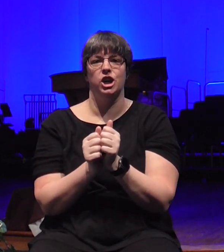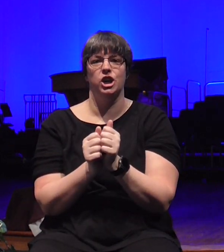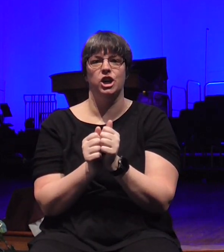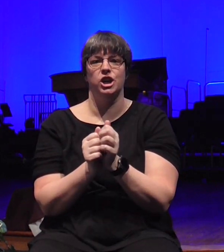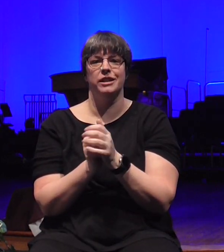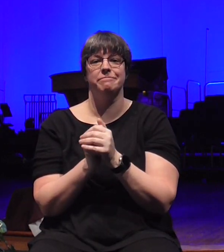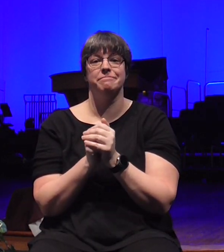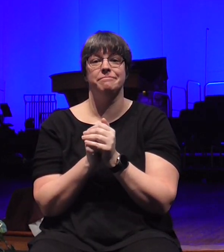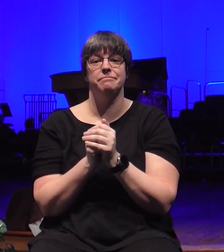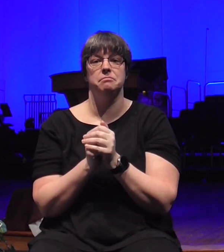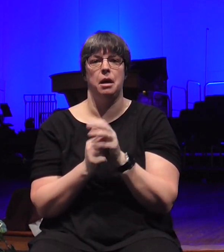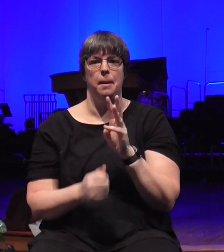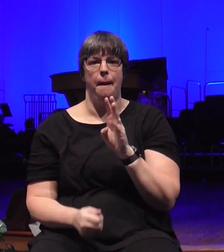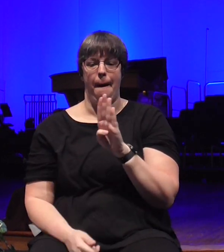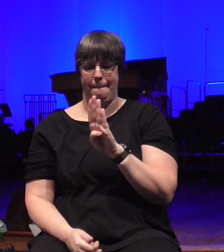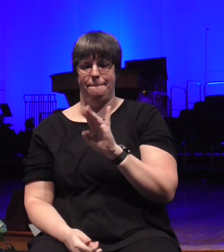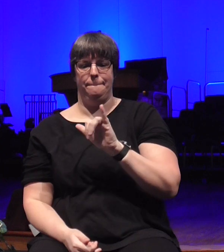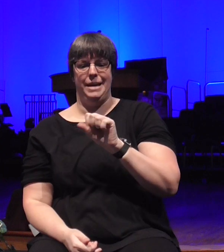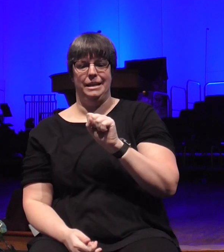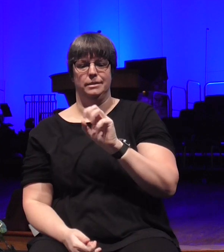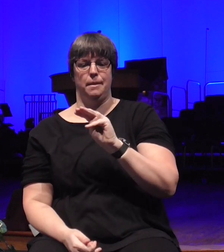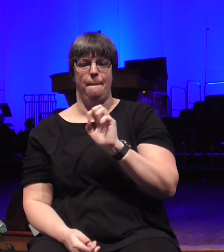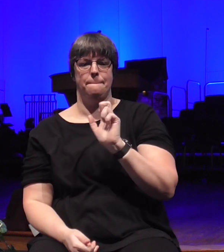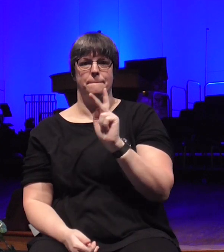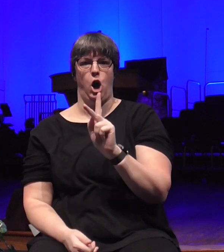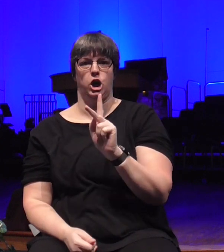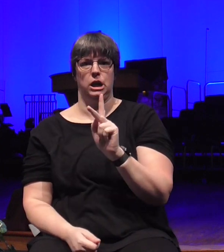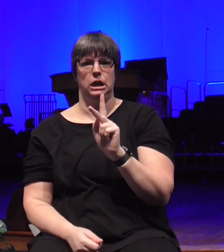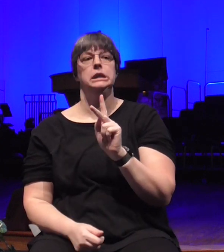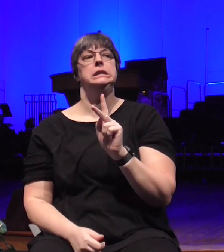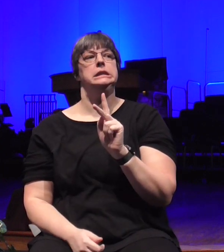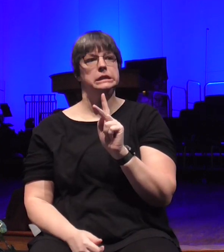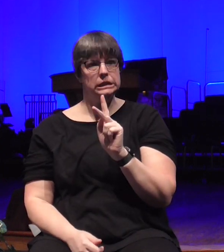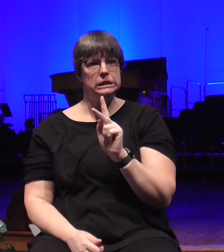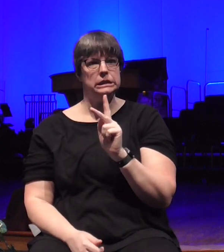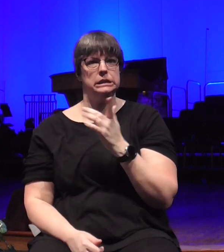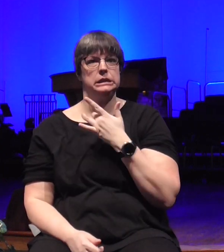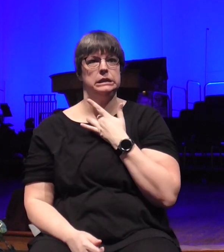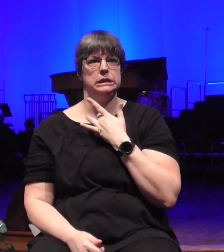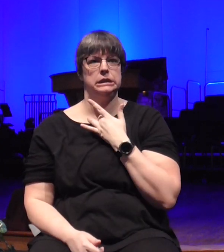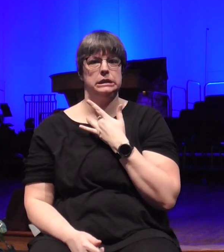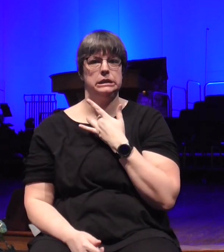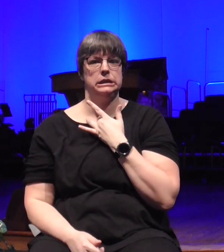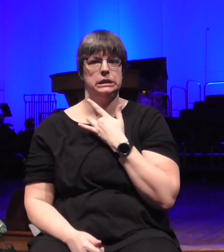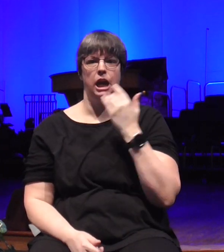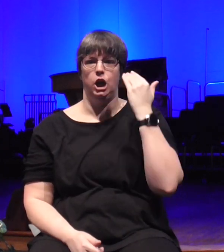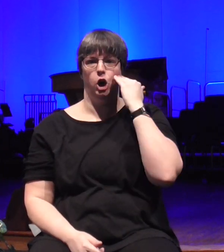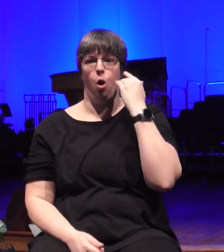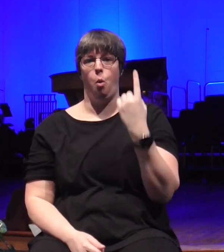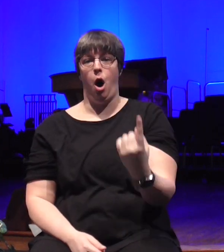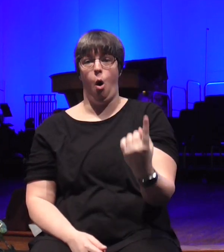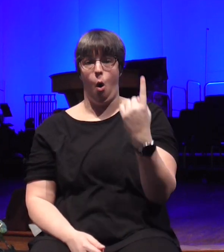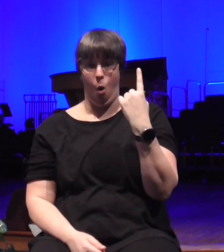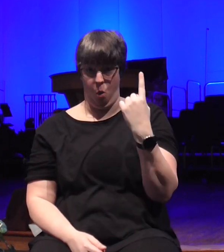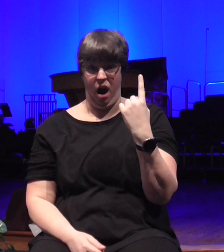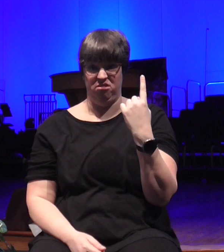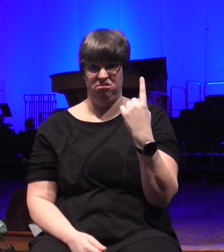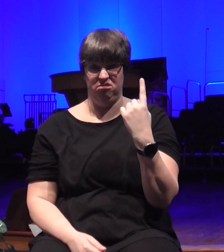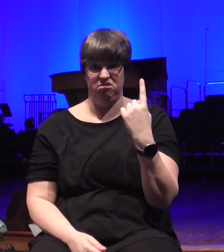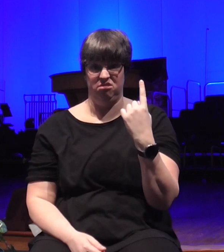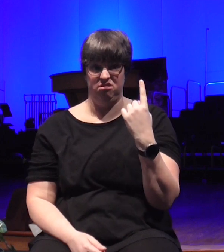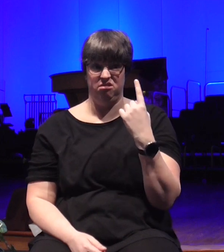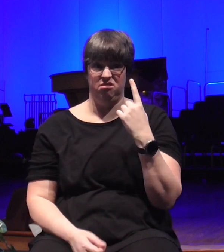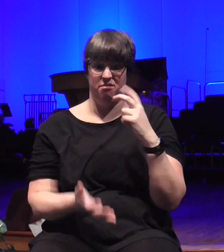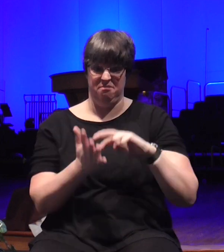Well, with that, Bismarck took it all in, knowing that one of those was sure death, and he turned red-faced and